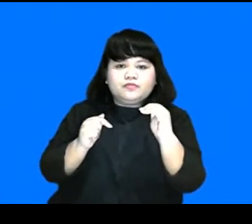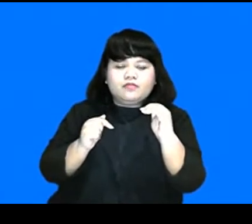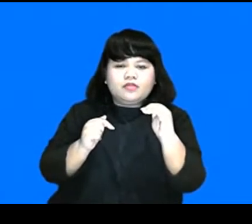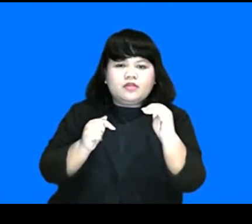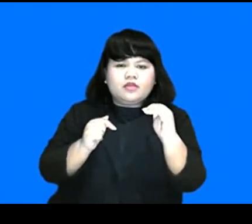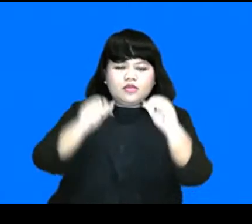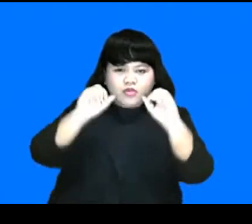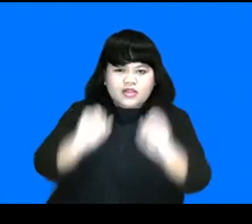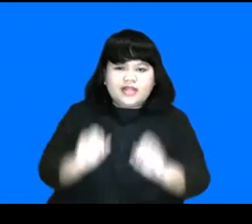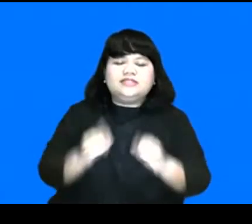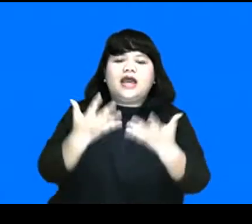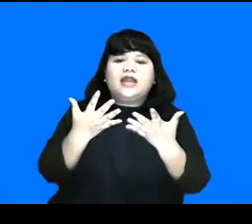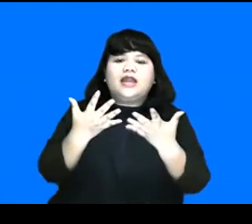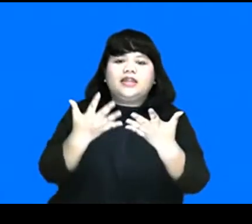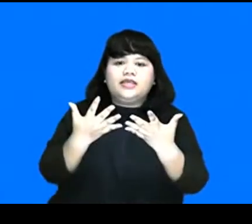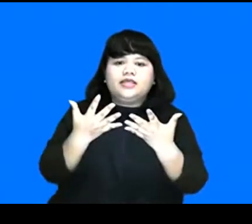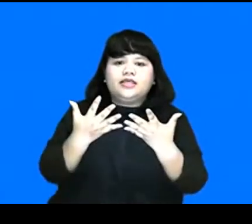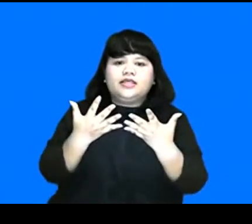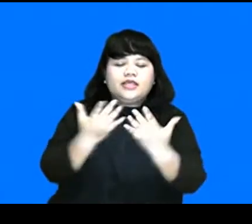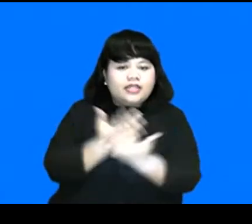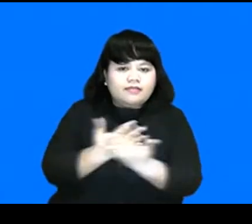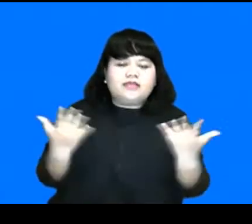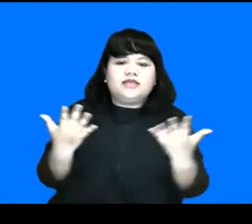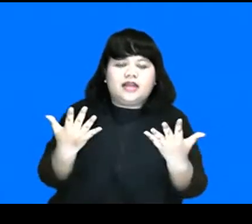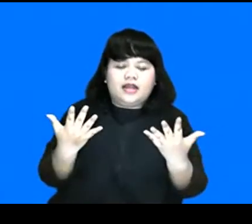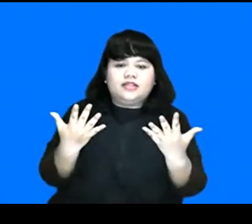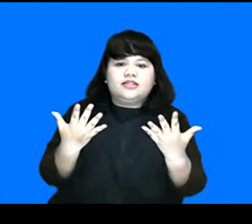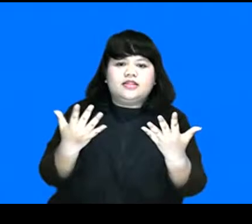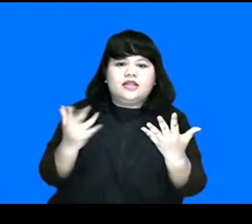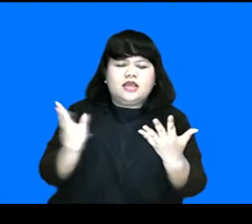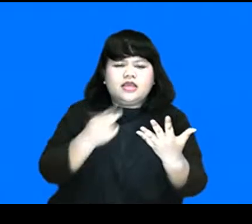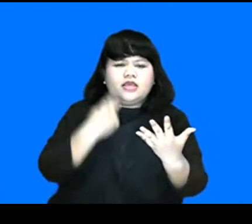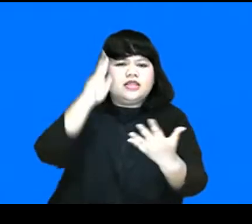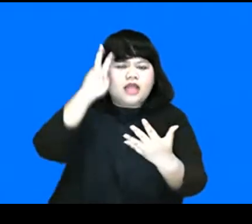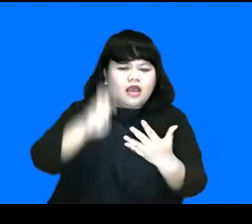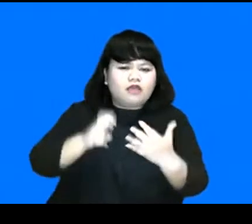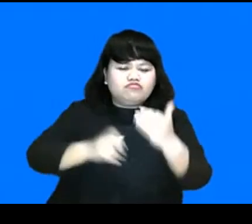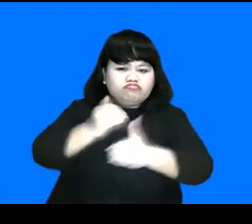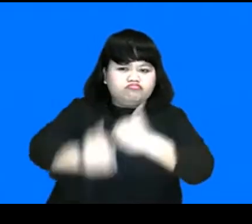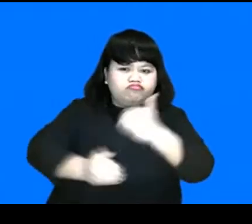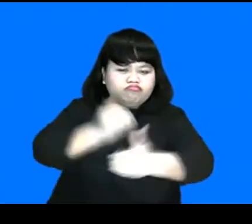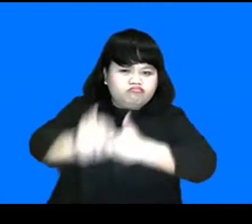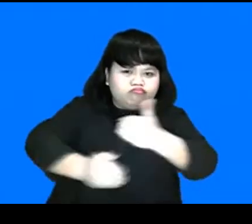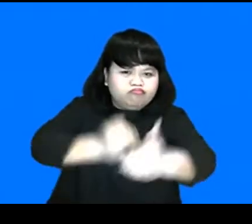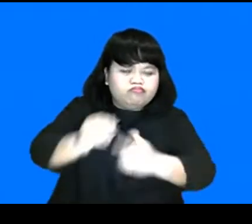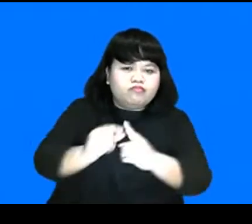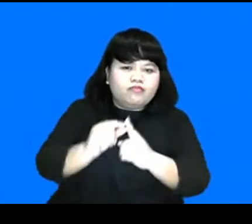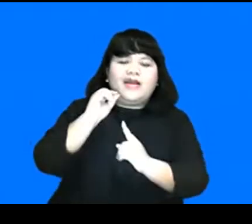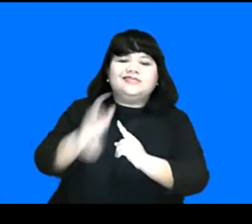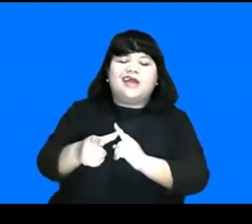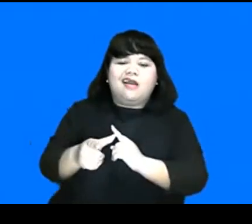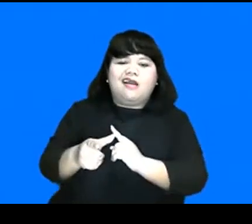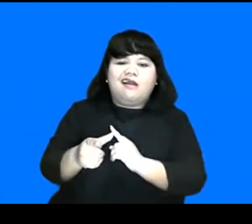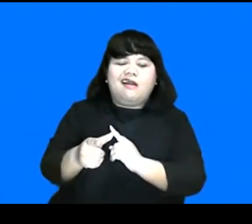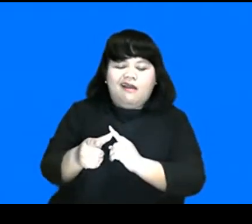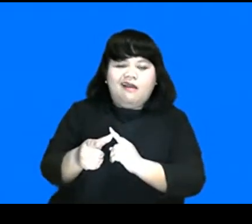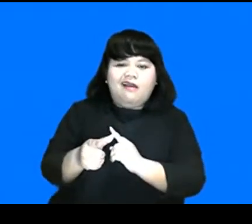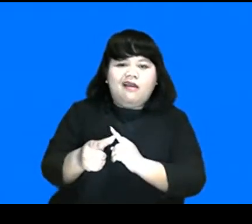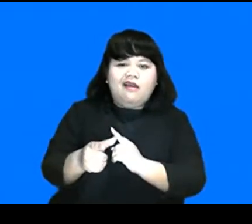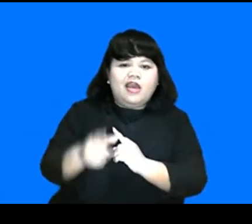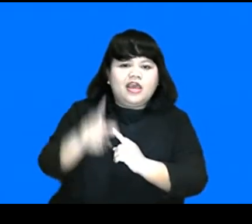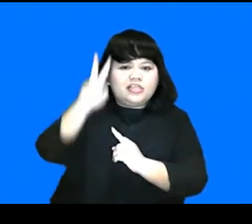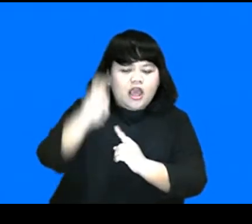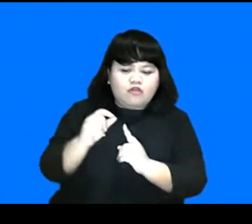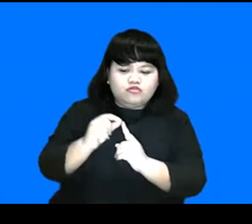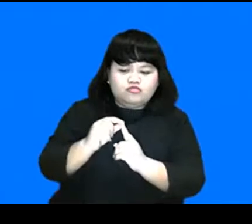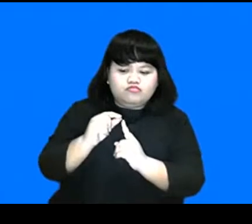for those who work for a living, aren't forced to pay larger portion of their income tax than those who